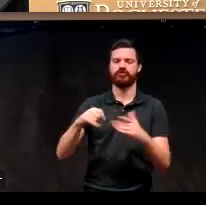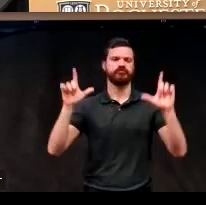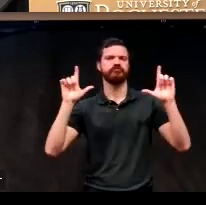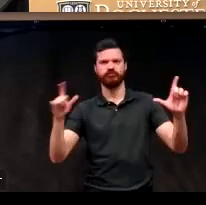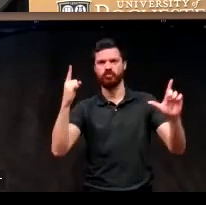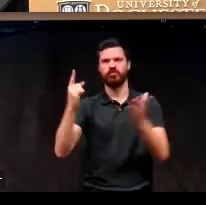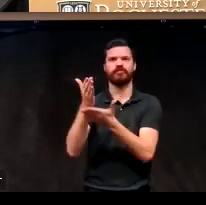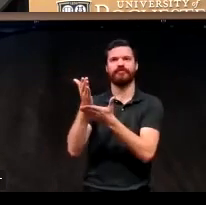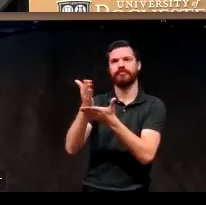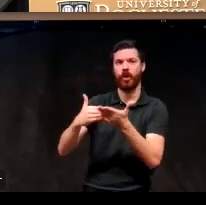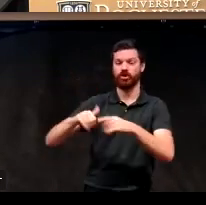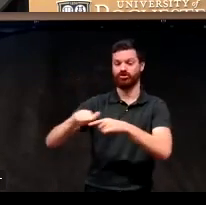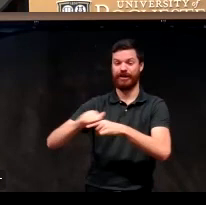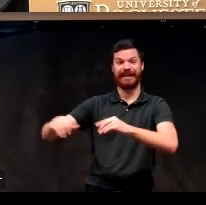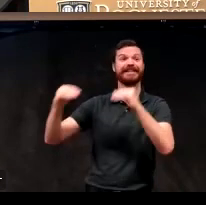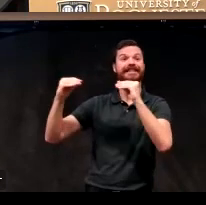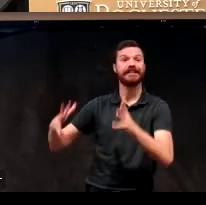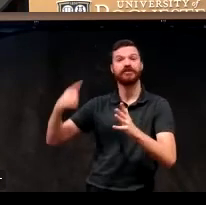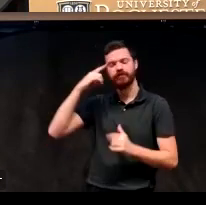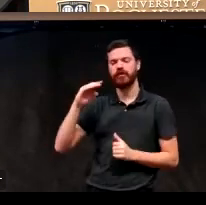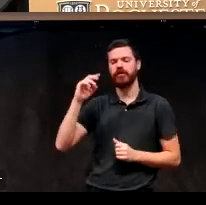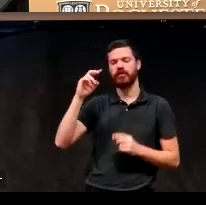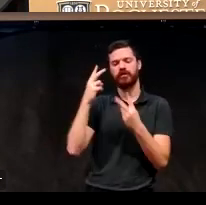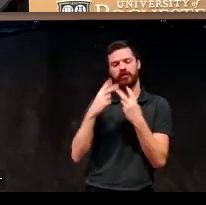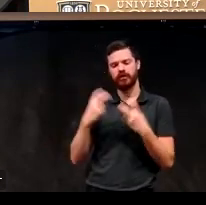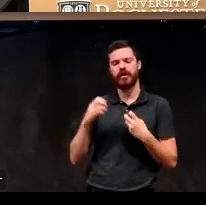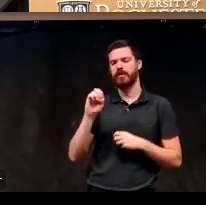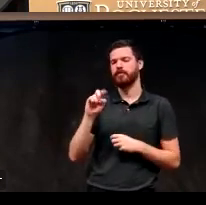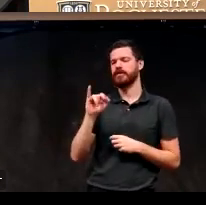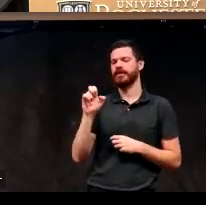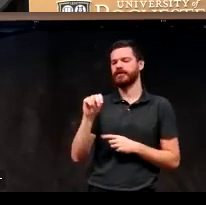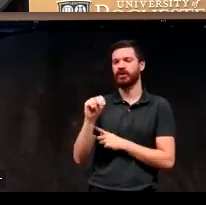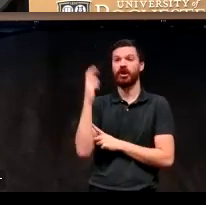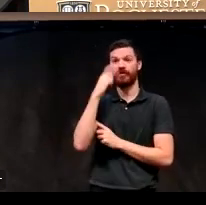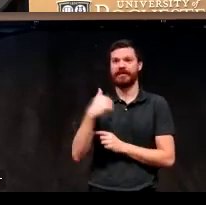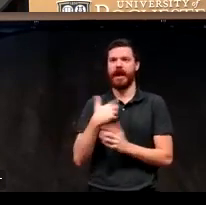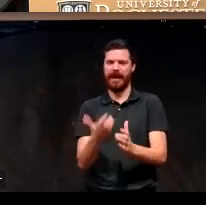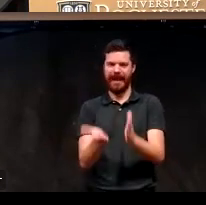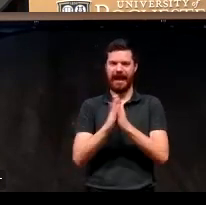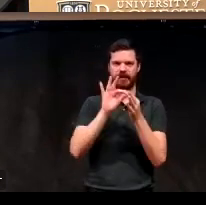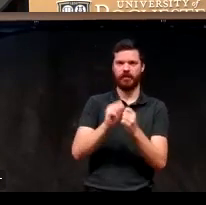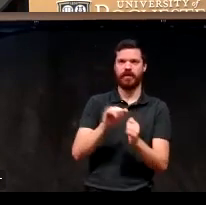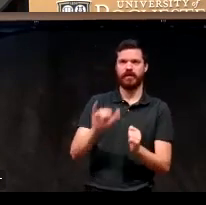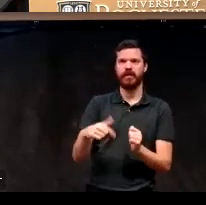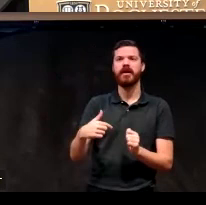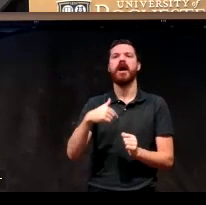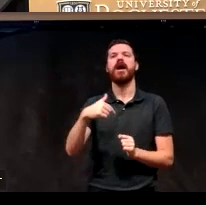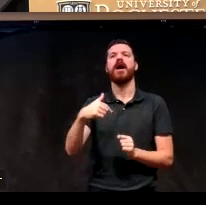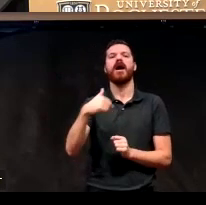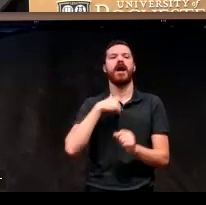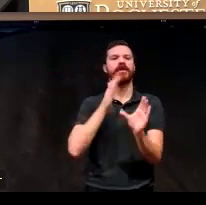of the component was training teachers for mentalization. The reason why I want to bring it back to there is I'm a psychiatric consultant